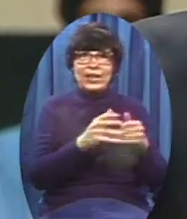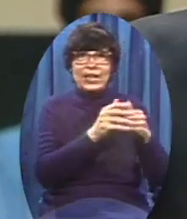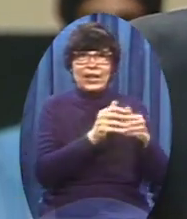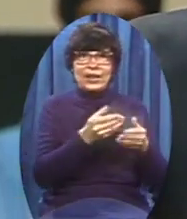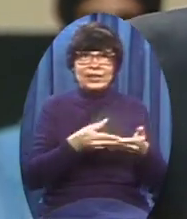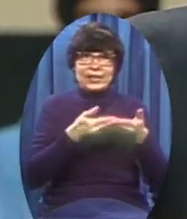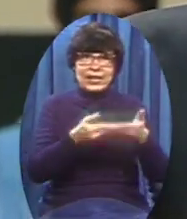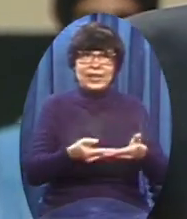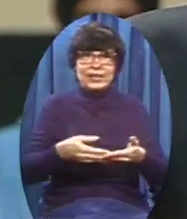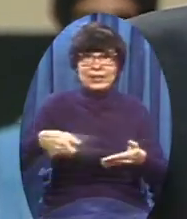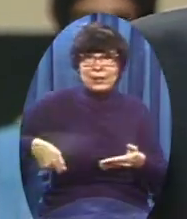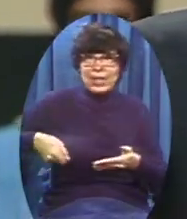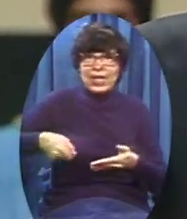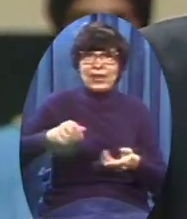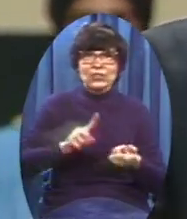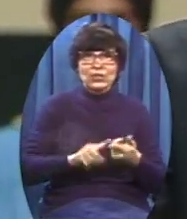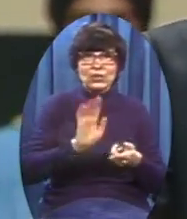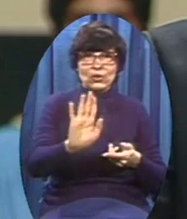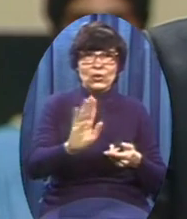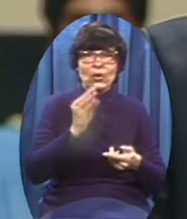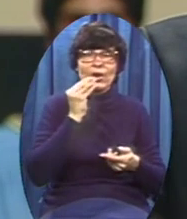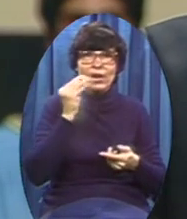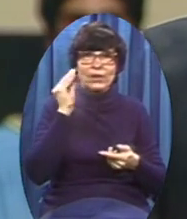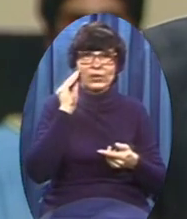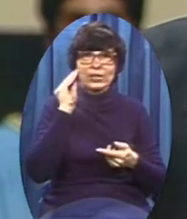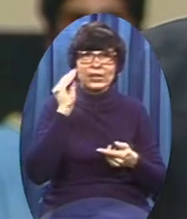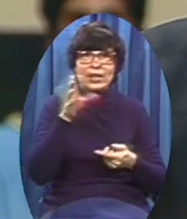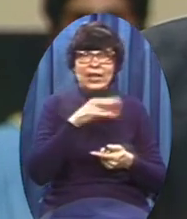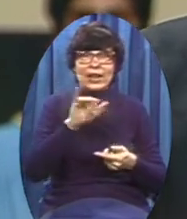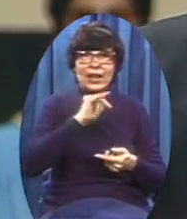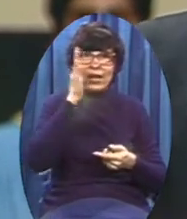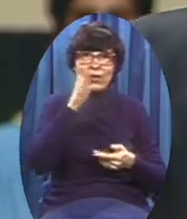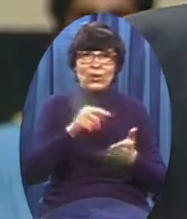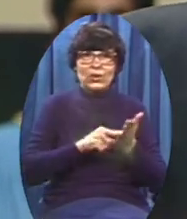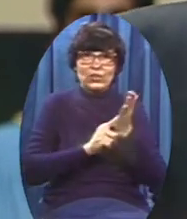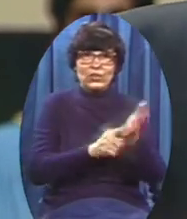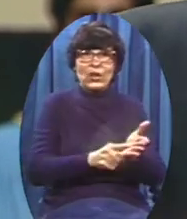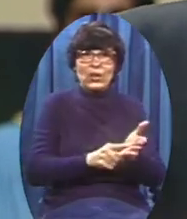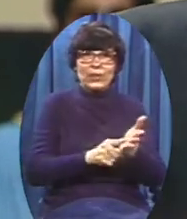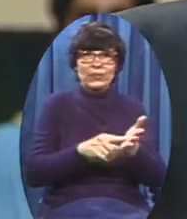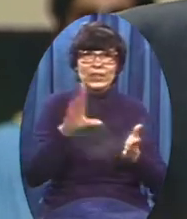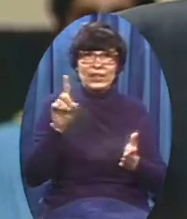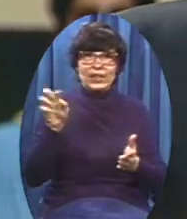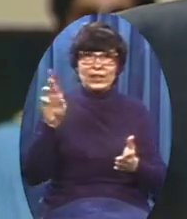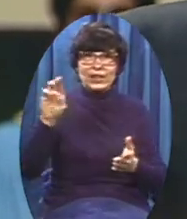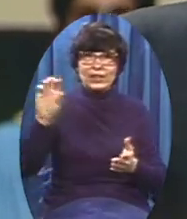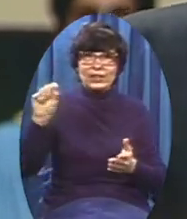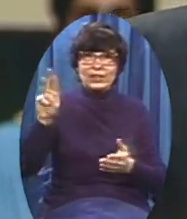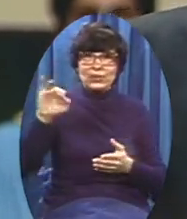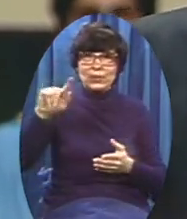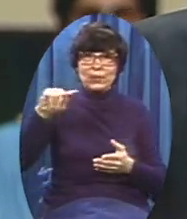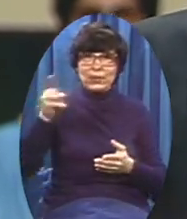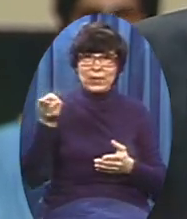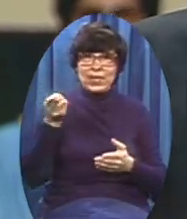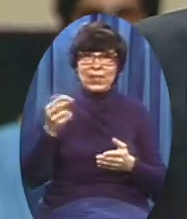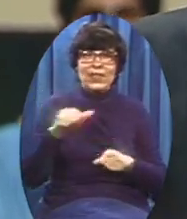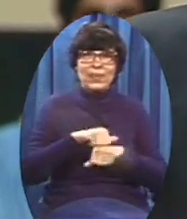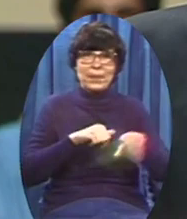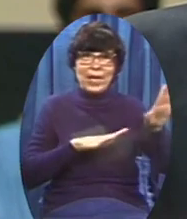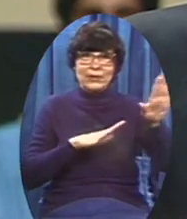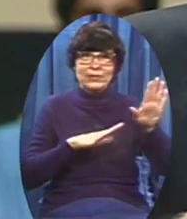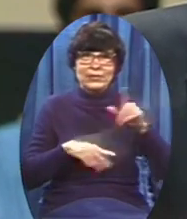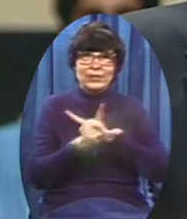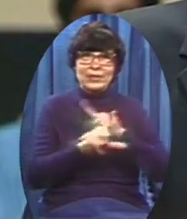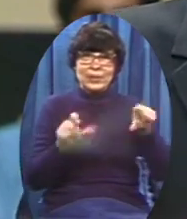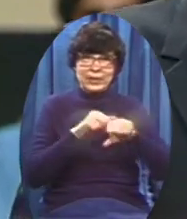Liberty College and the grounds. And it's been about 2 years since I've been here, and the growth just